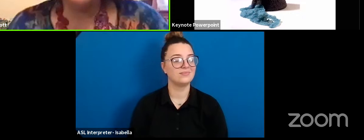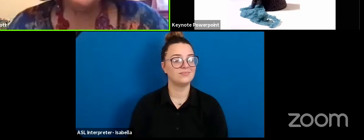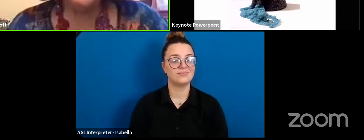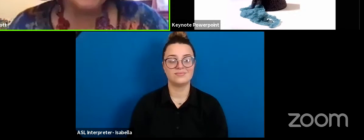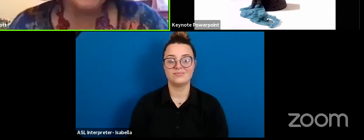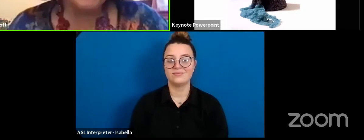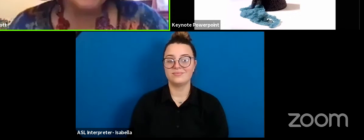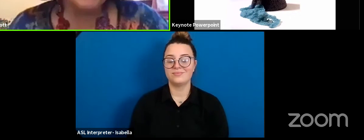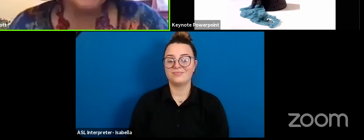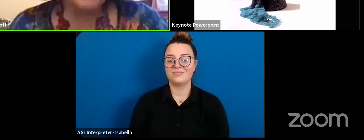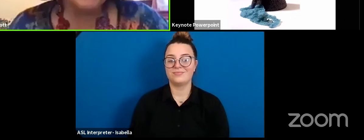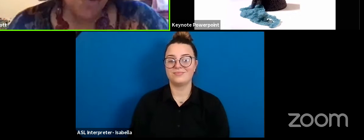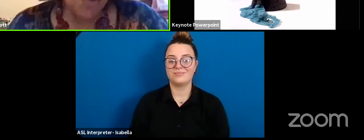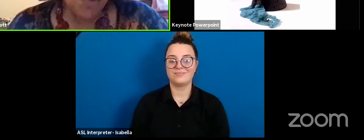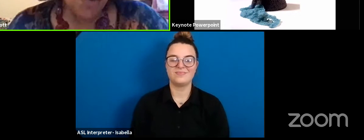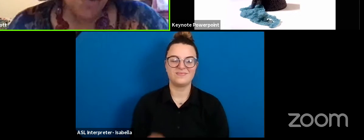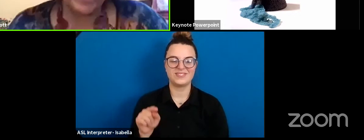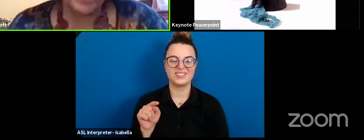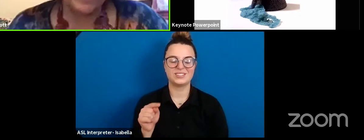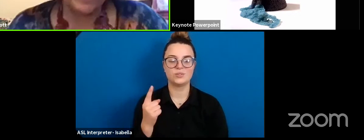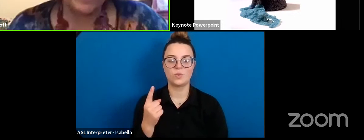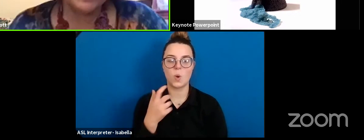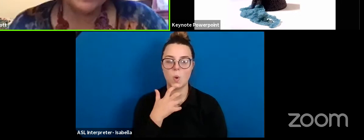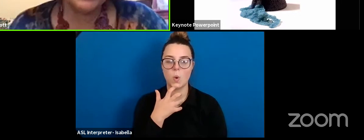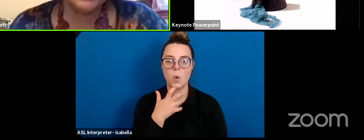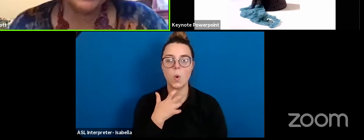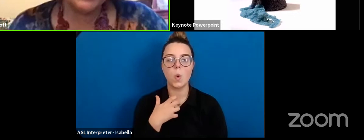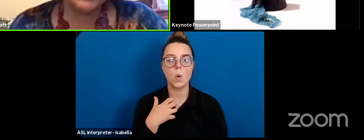This was one of my older Buddhas.